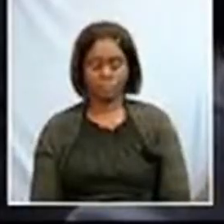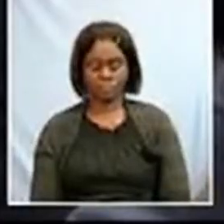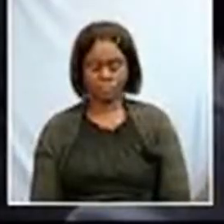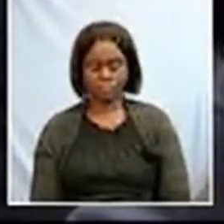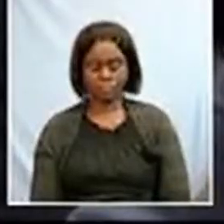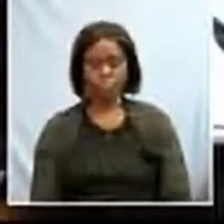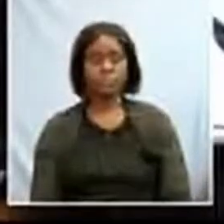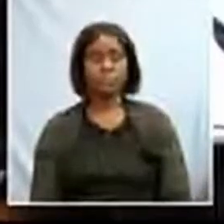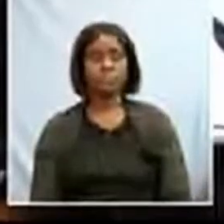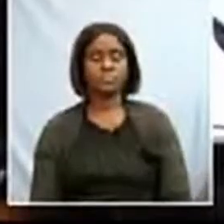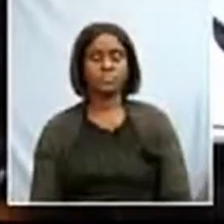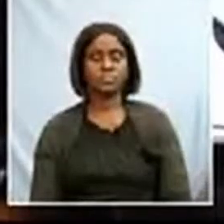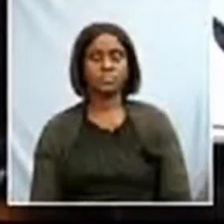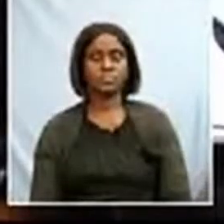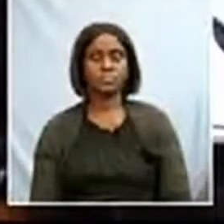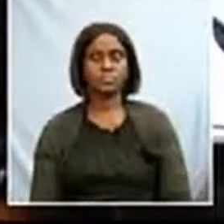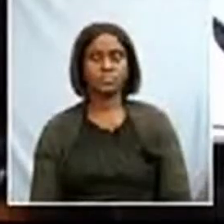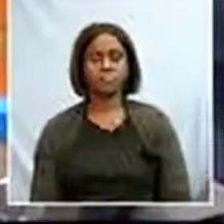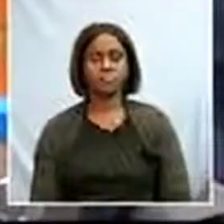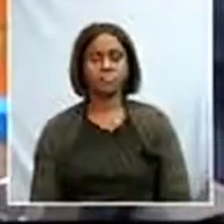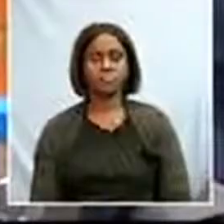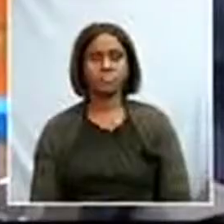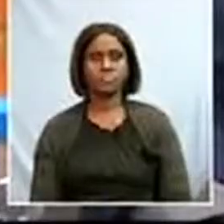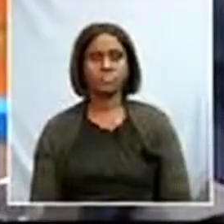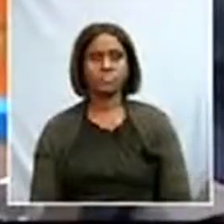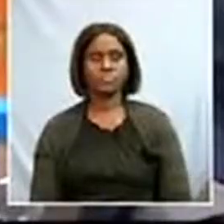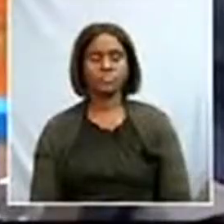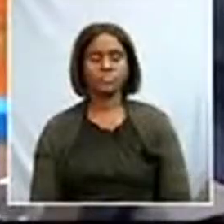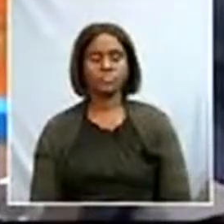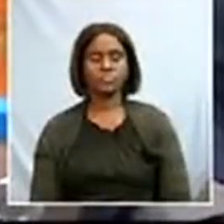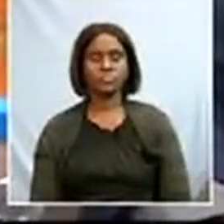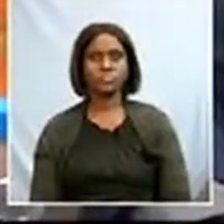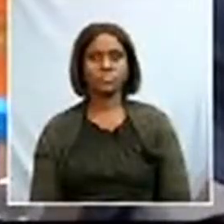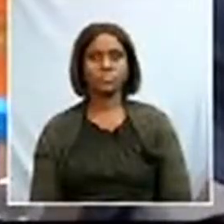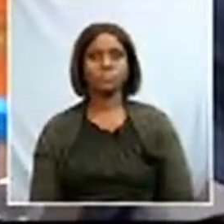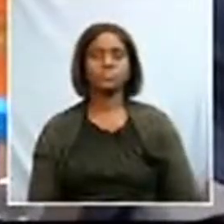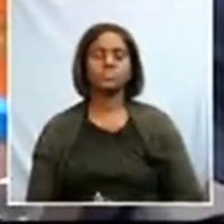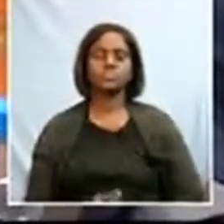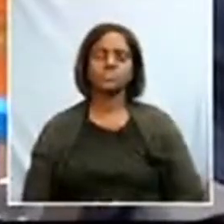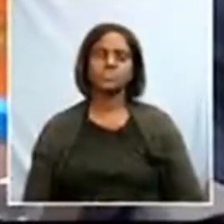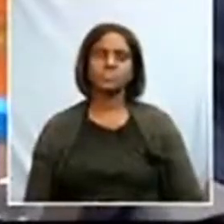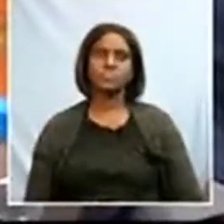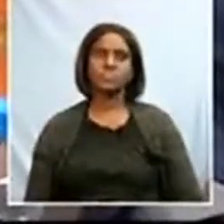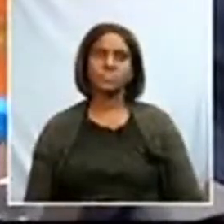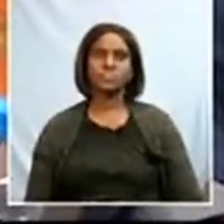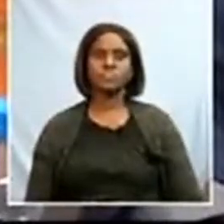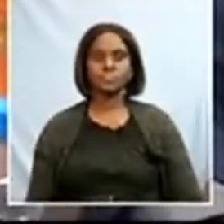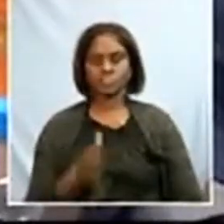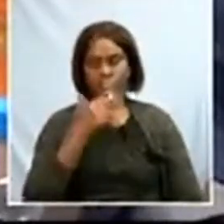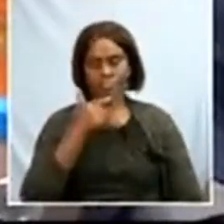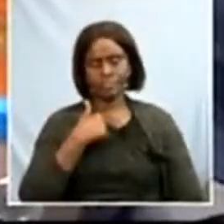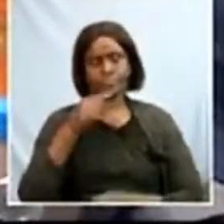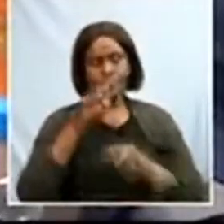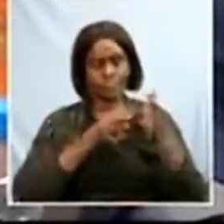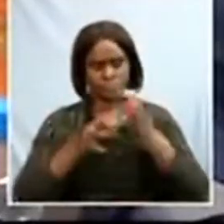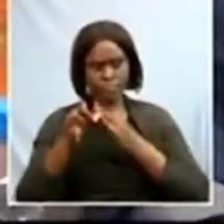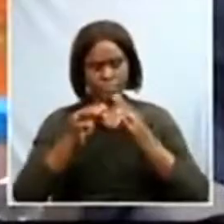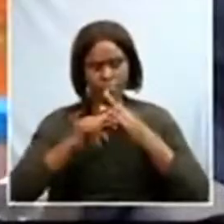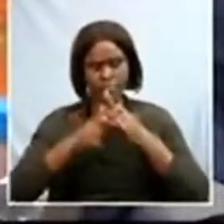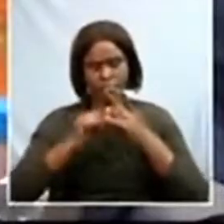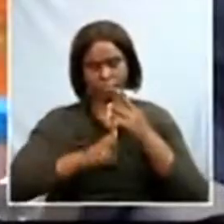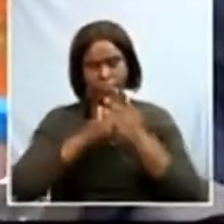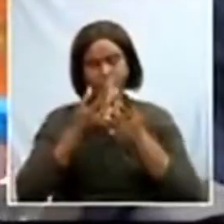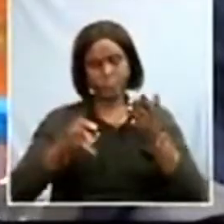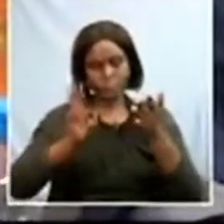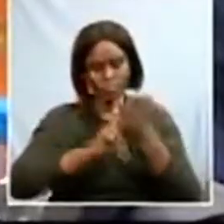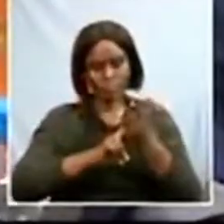So, sorry, Chair, maybe I can respond to that. I think I should have stated at the beginning that we rephrased